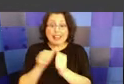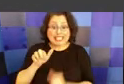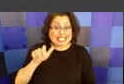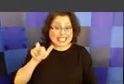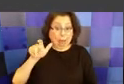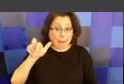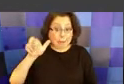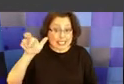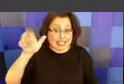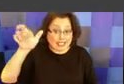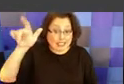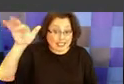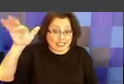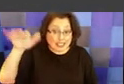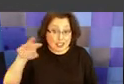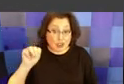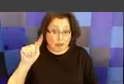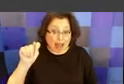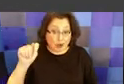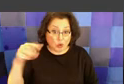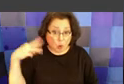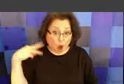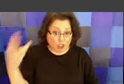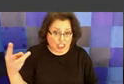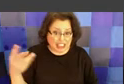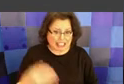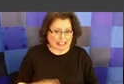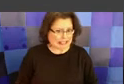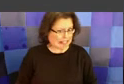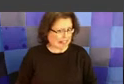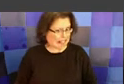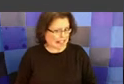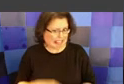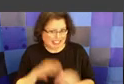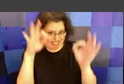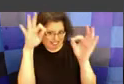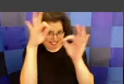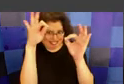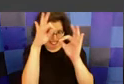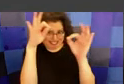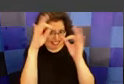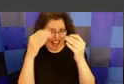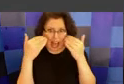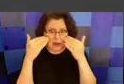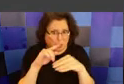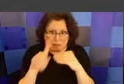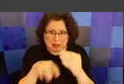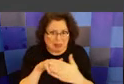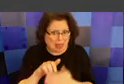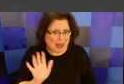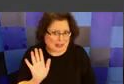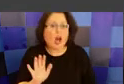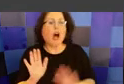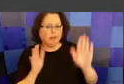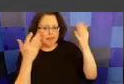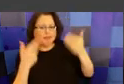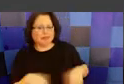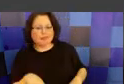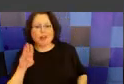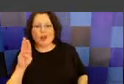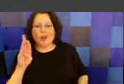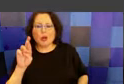not familiar with steps to Mount Washington. Breen, I don't know if you wanted to address that